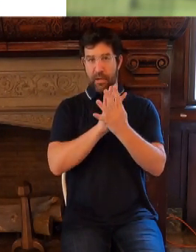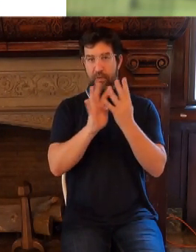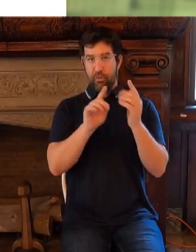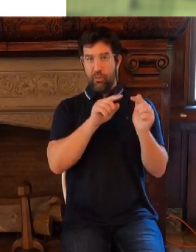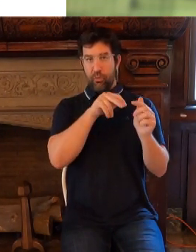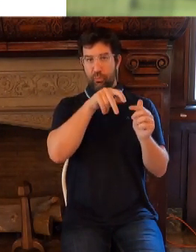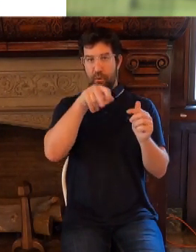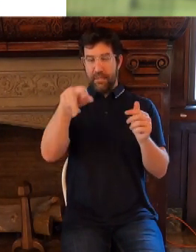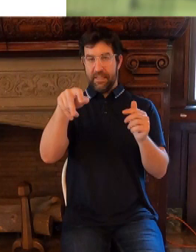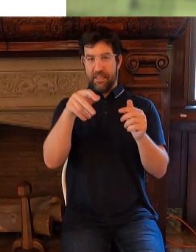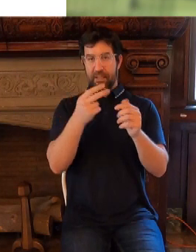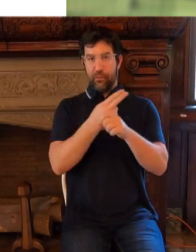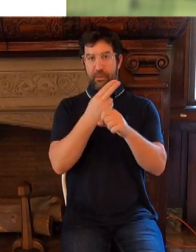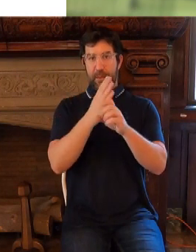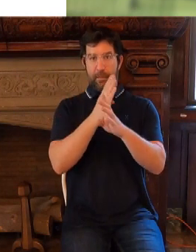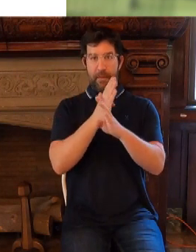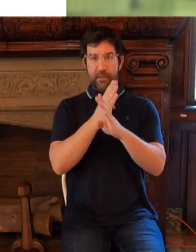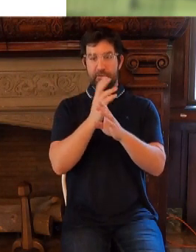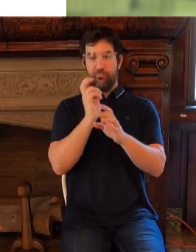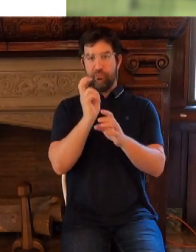corridor.